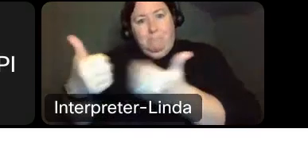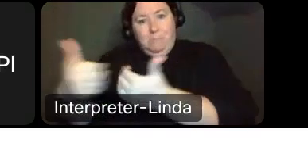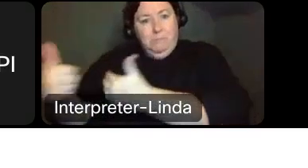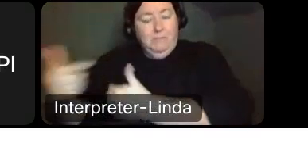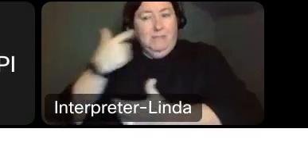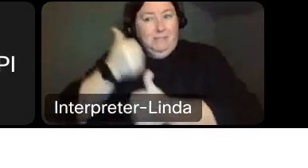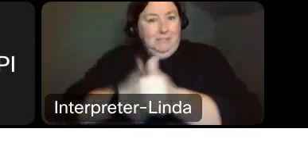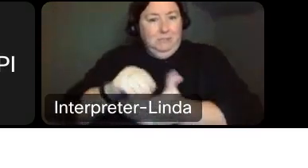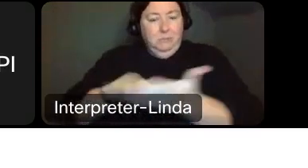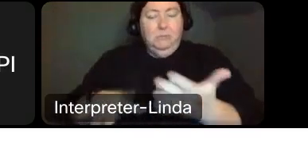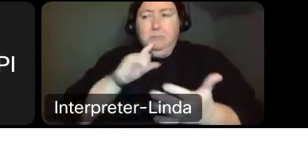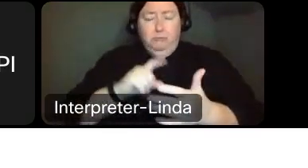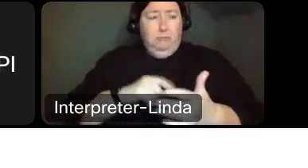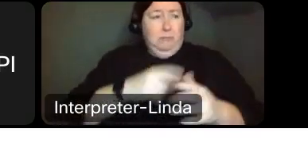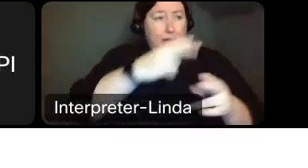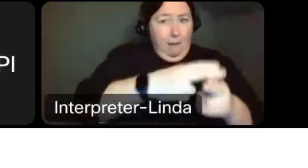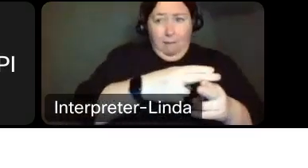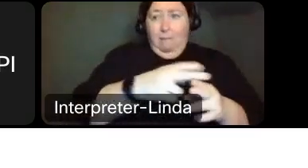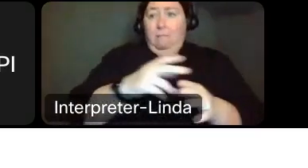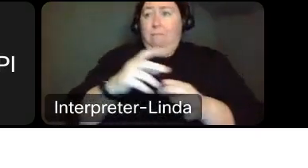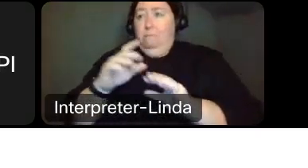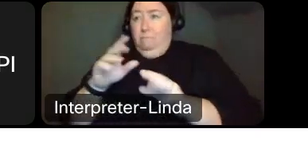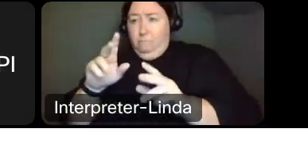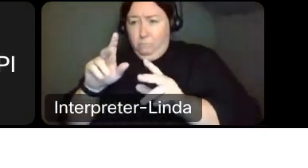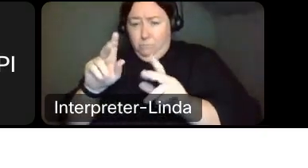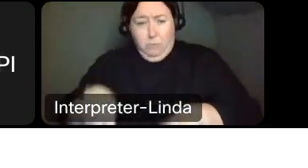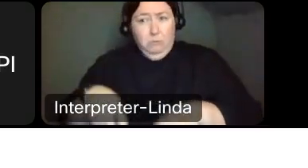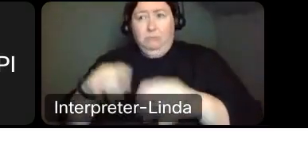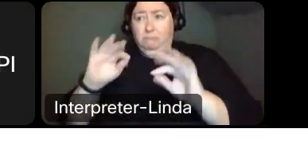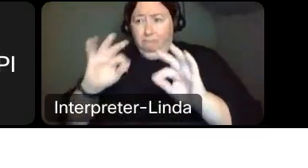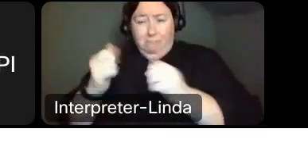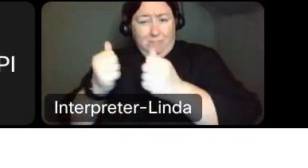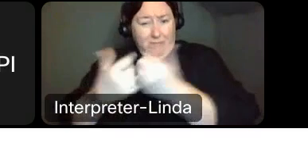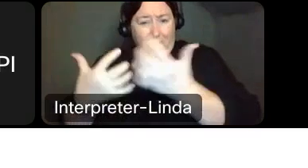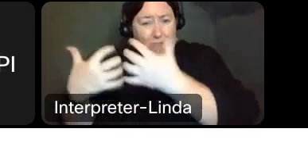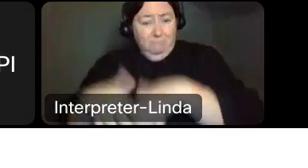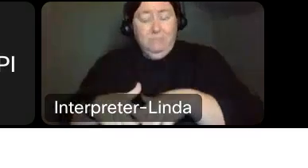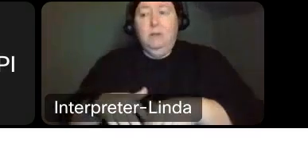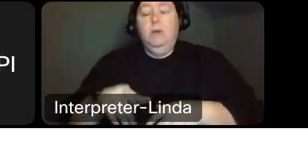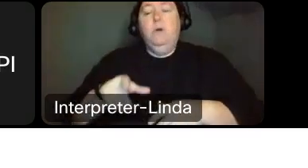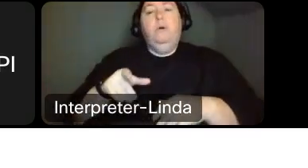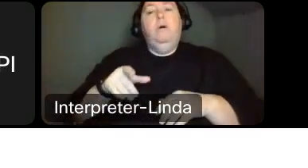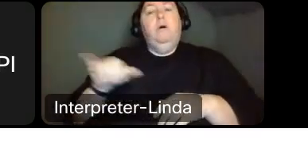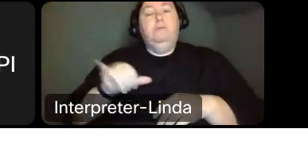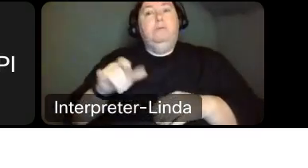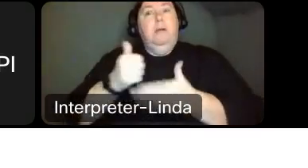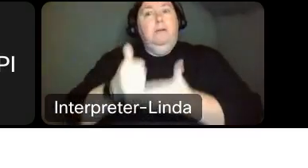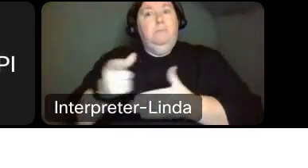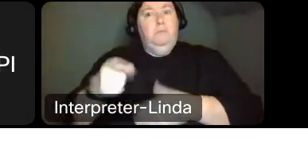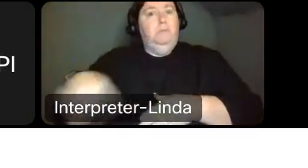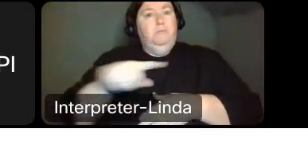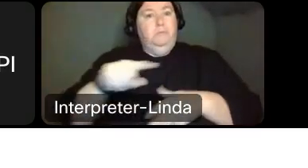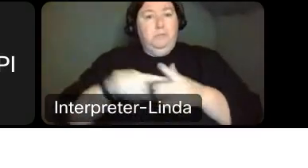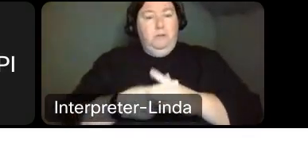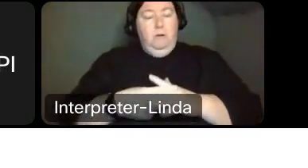that information lining up. And on your side, it also just ensures that as you start the survey, that you